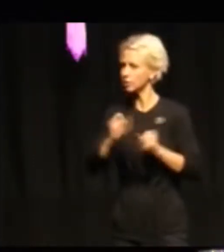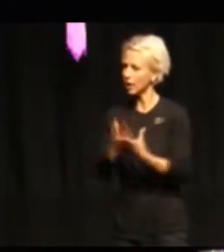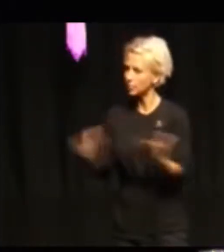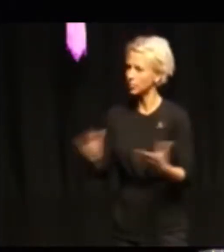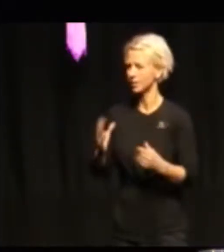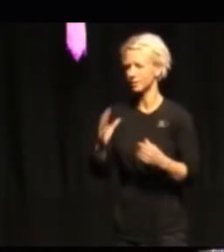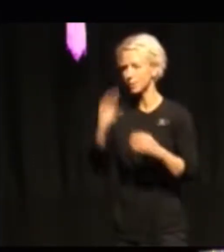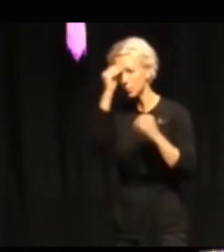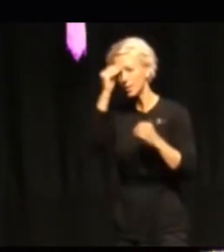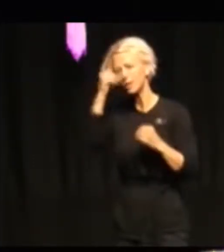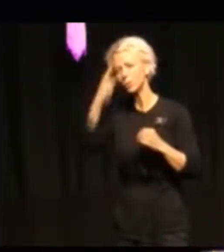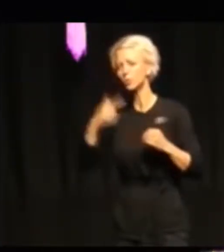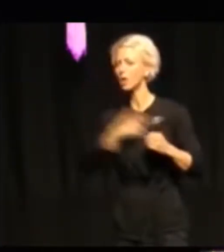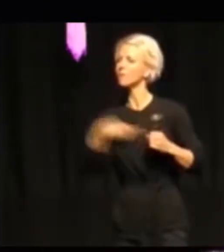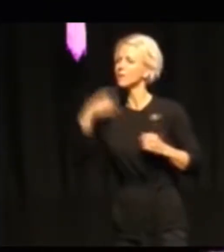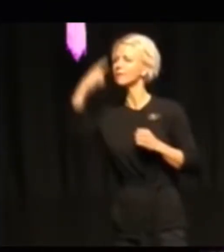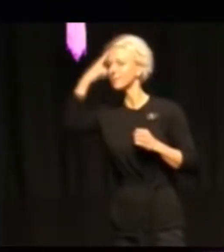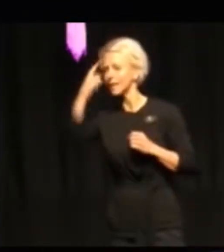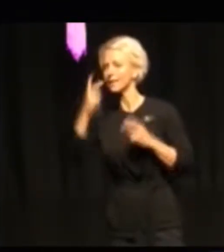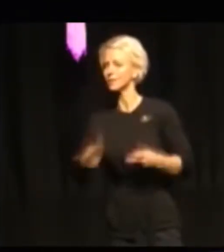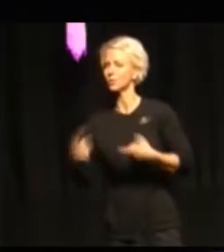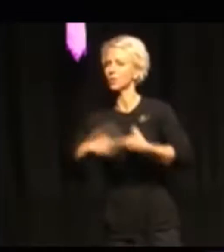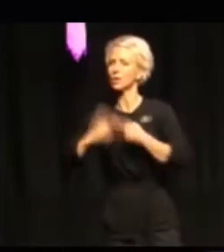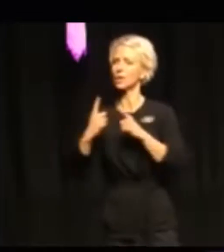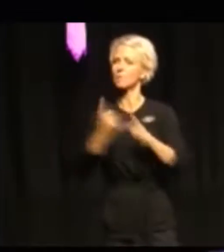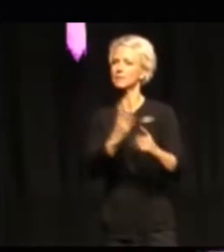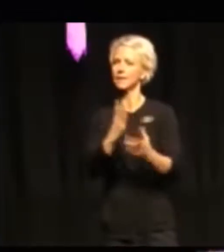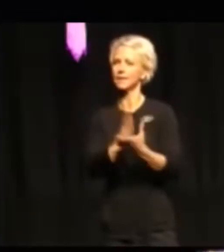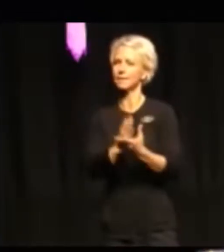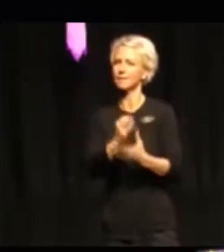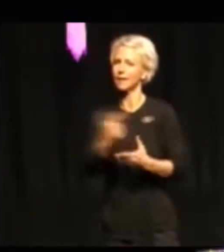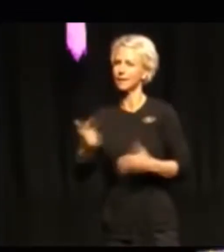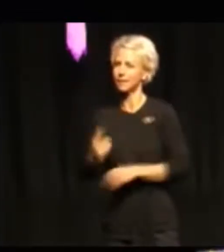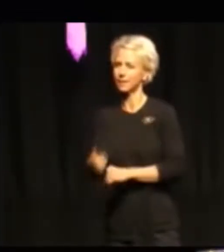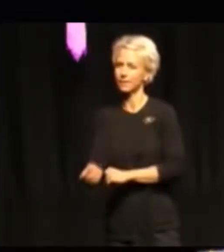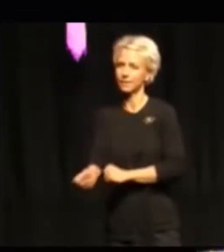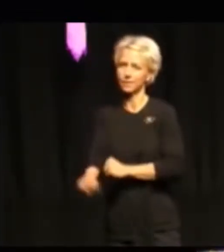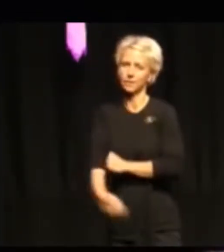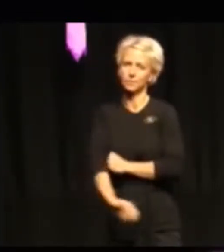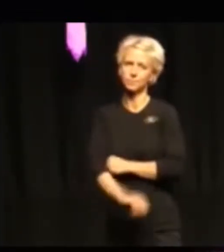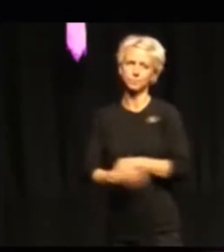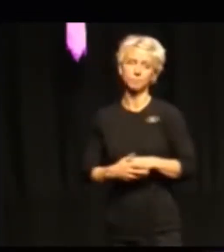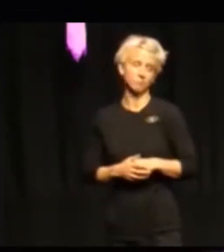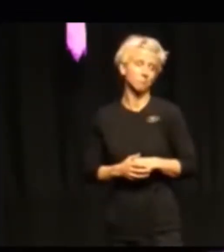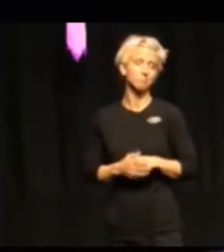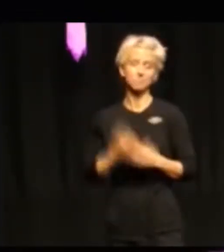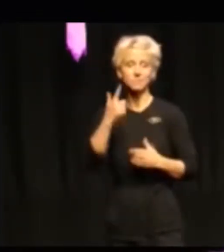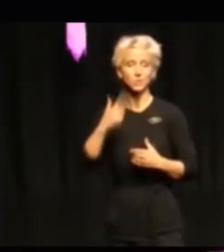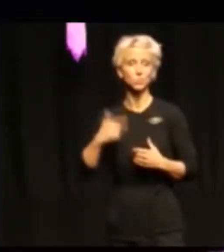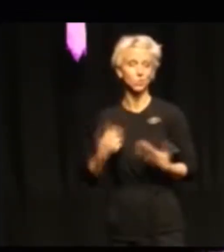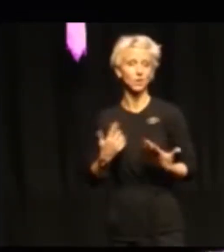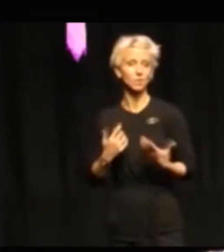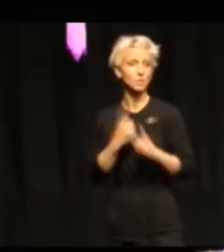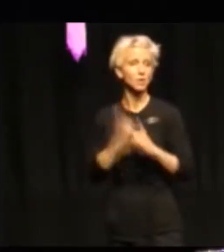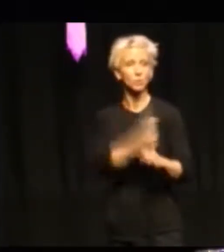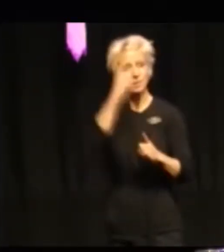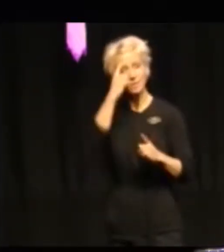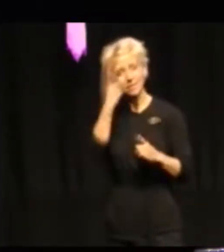education. And I think for most people in the world, when they talk about human rights, that's what they mean, is